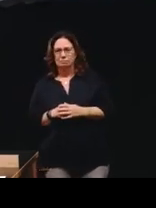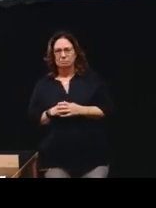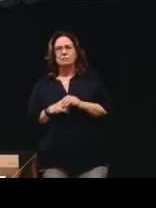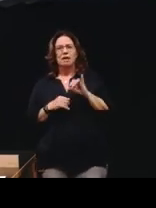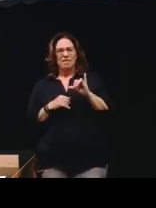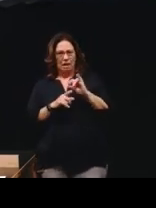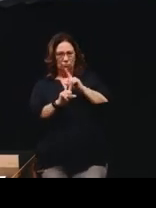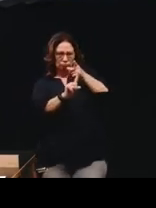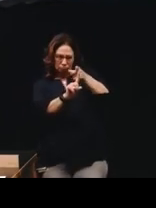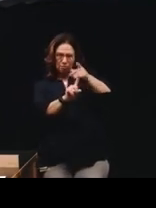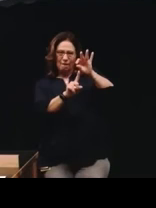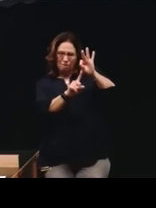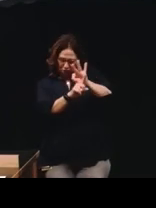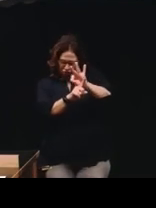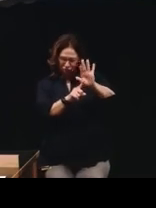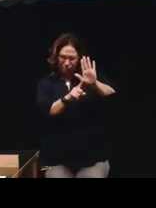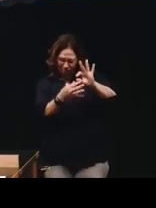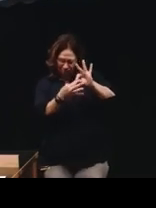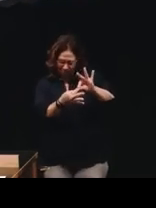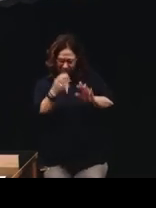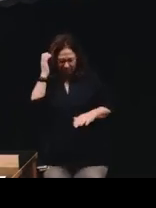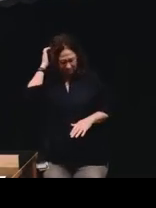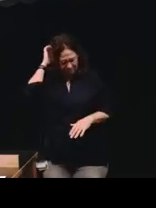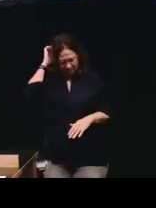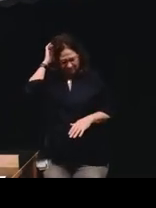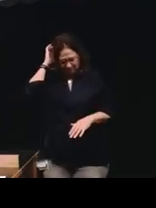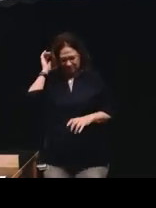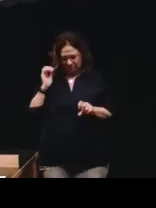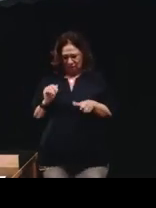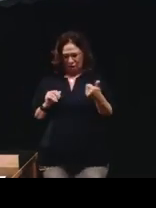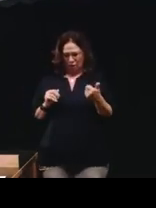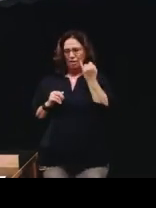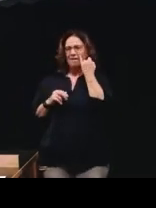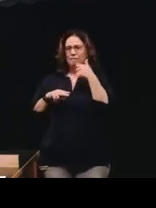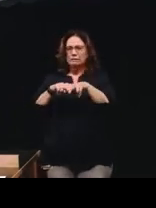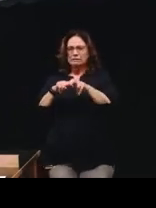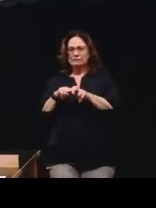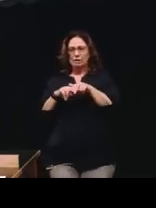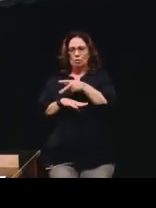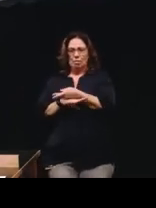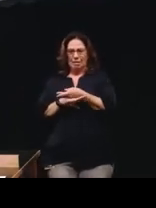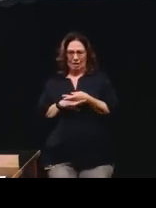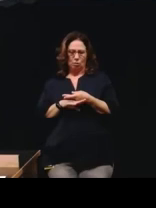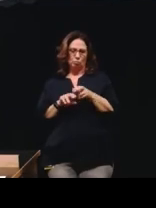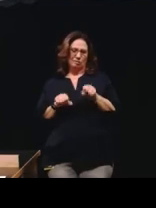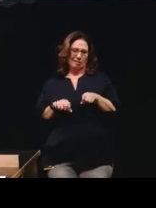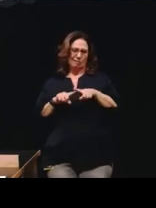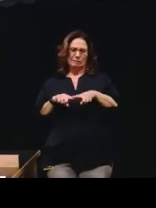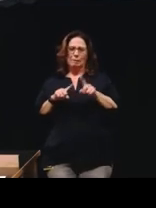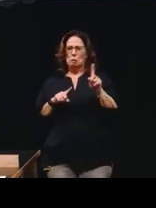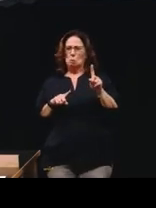functional leg weakness. One can do the Hoover sign in a seated or lying flat position, depending on clinical